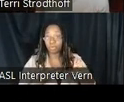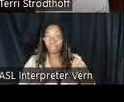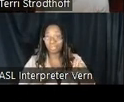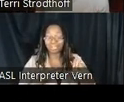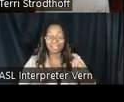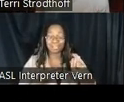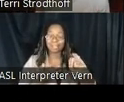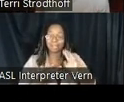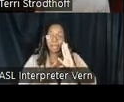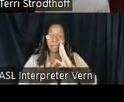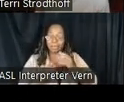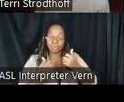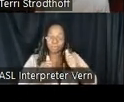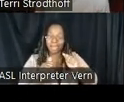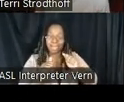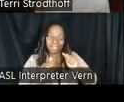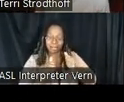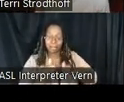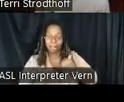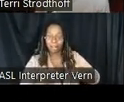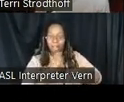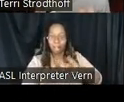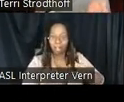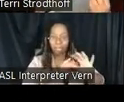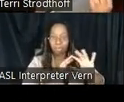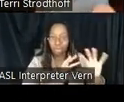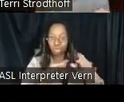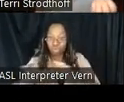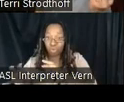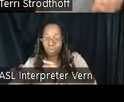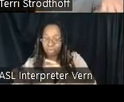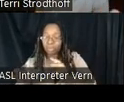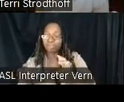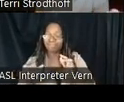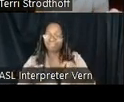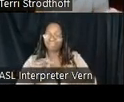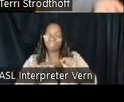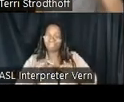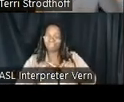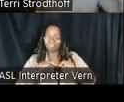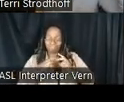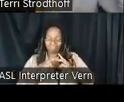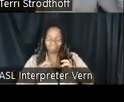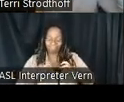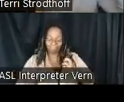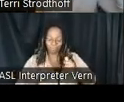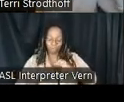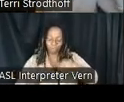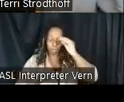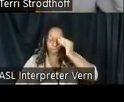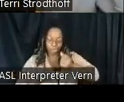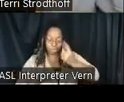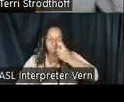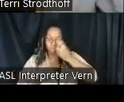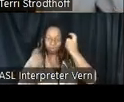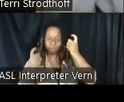of those groups of people. So healing focused care is learning, understanding trauma, but not keeping it only in our head,